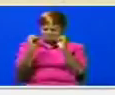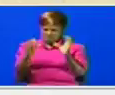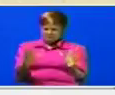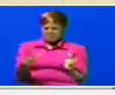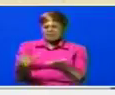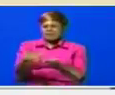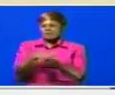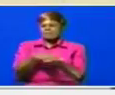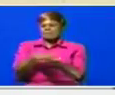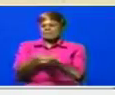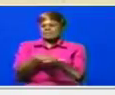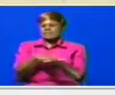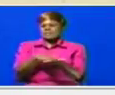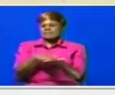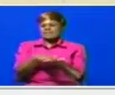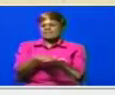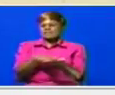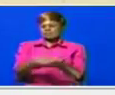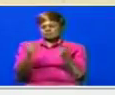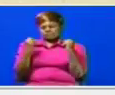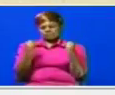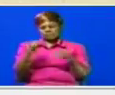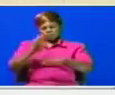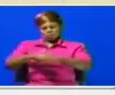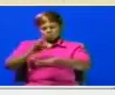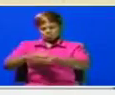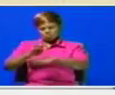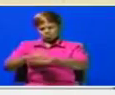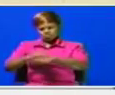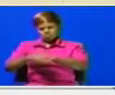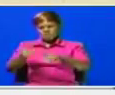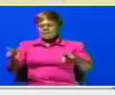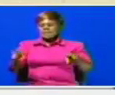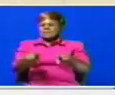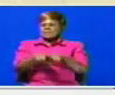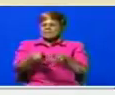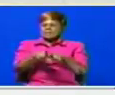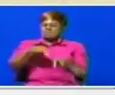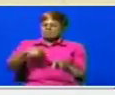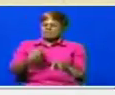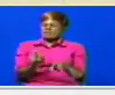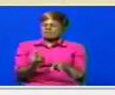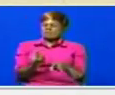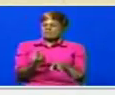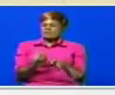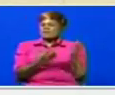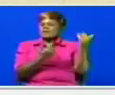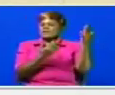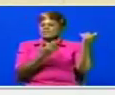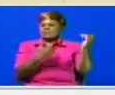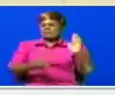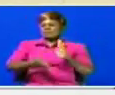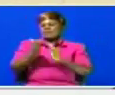fundamentals are very solid, and we, of course, expect a